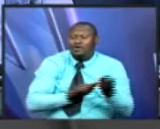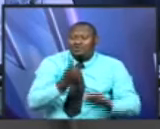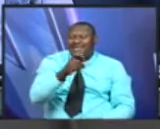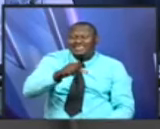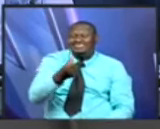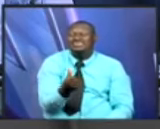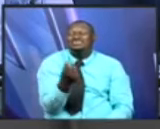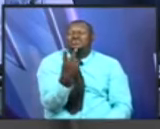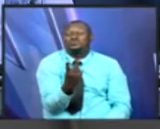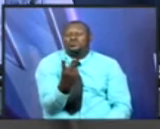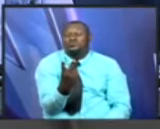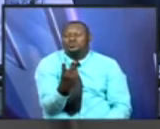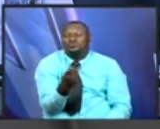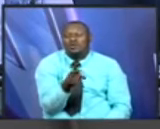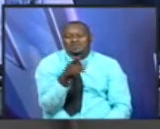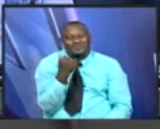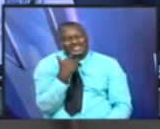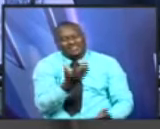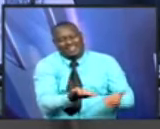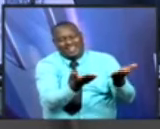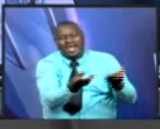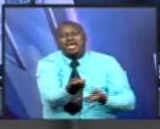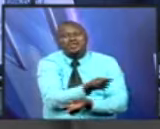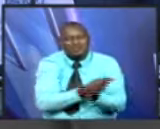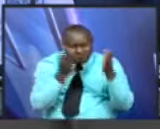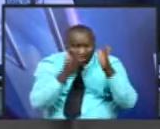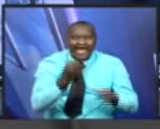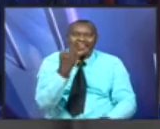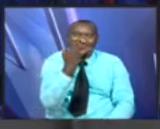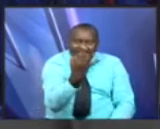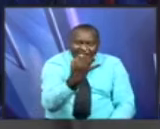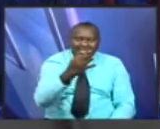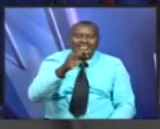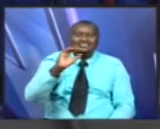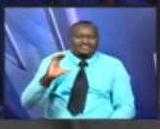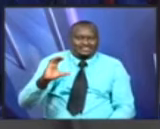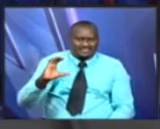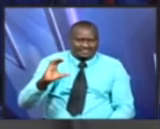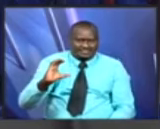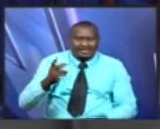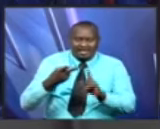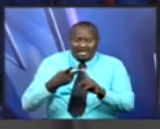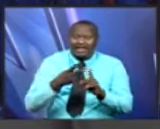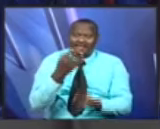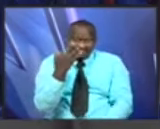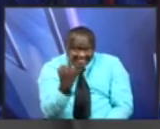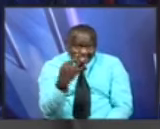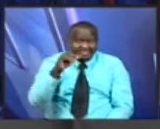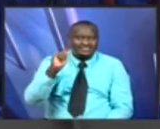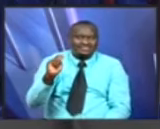1962 was described as an economy of the three C's and three T's.